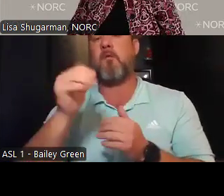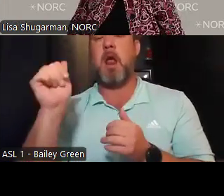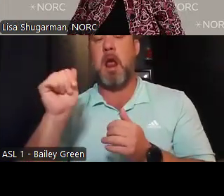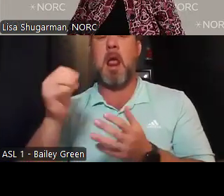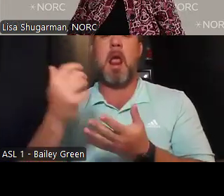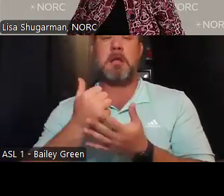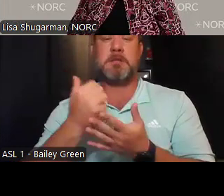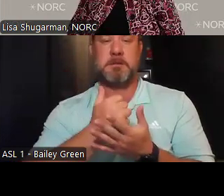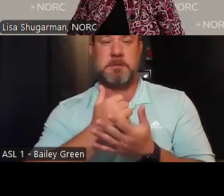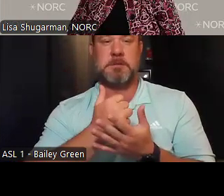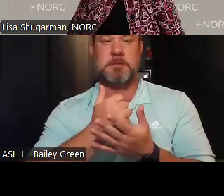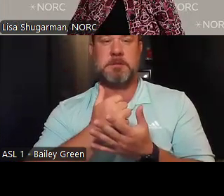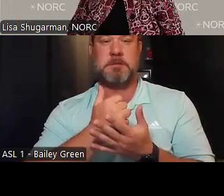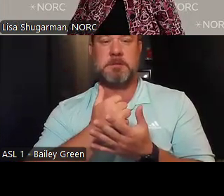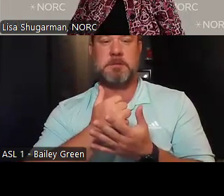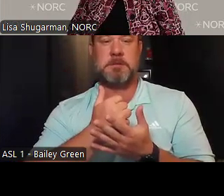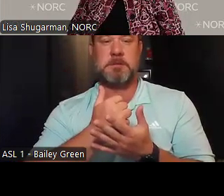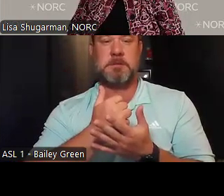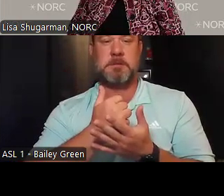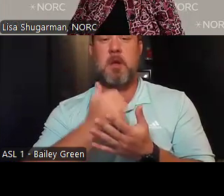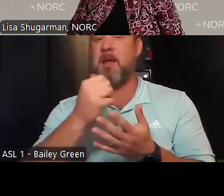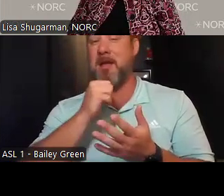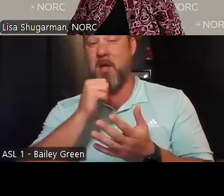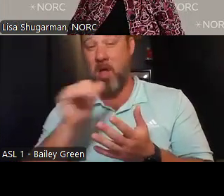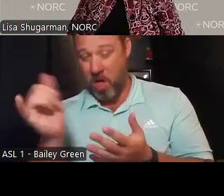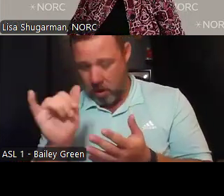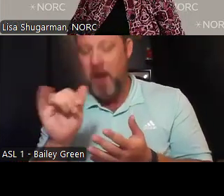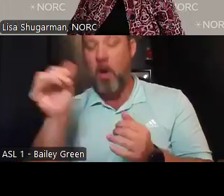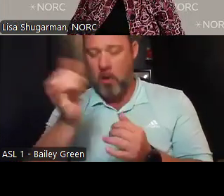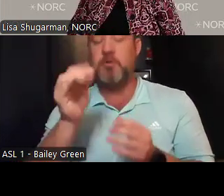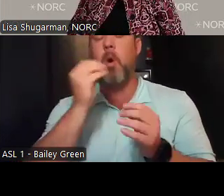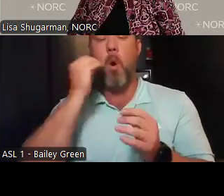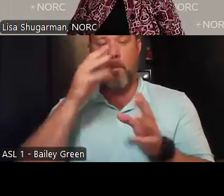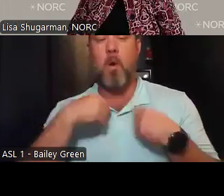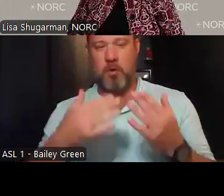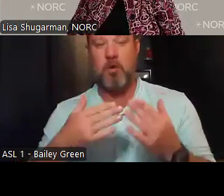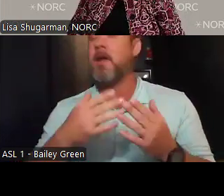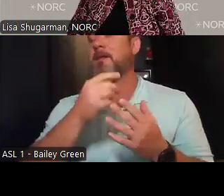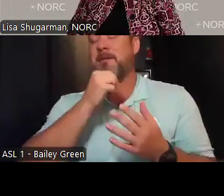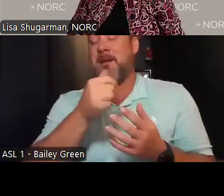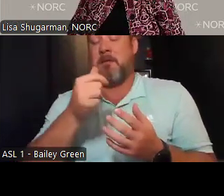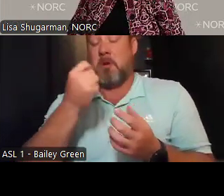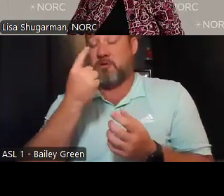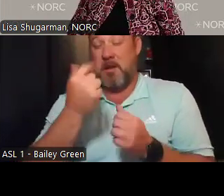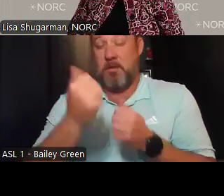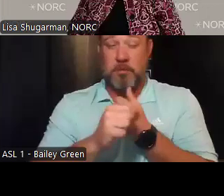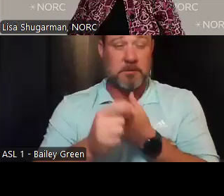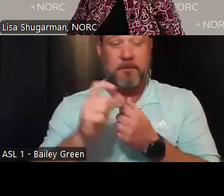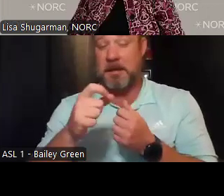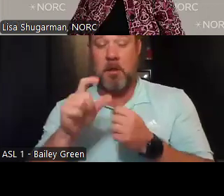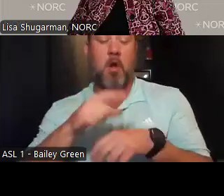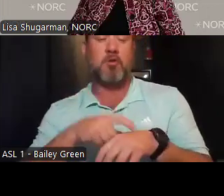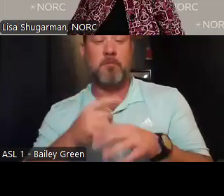also homeowners. Not having a correct understanding of the risks and costs of needing long-term services and supports